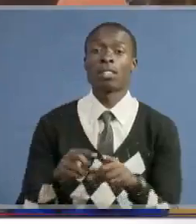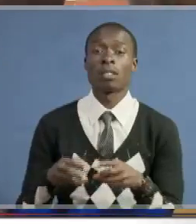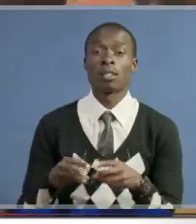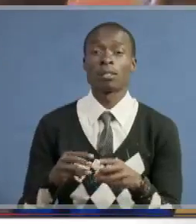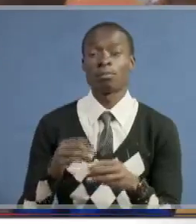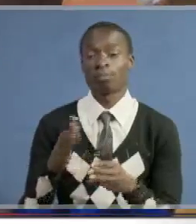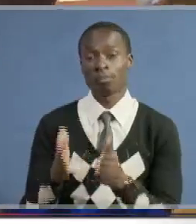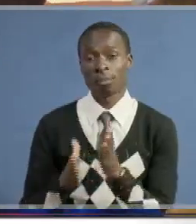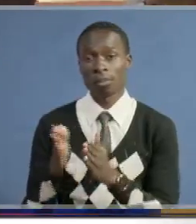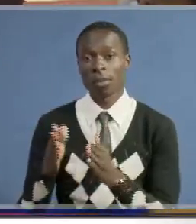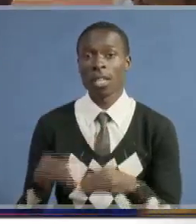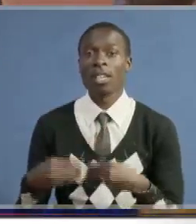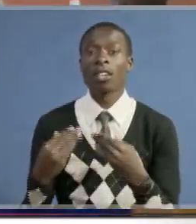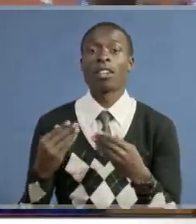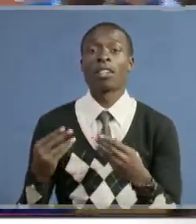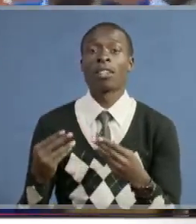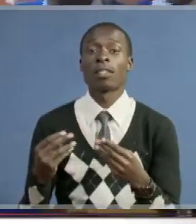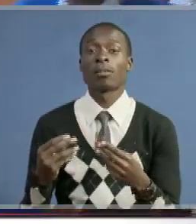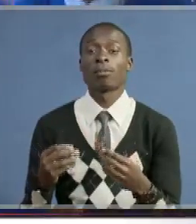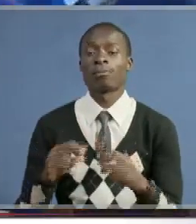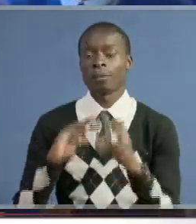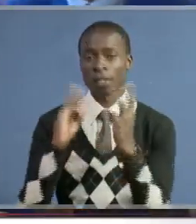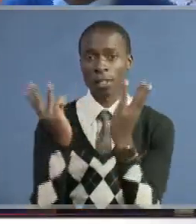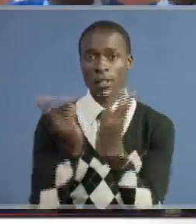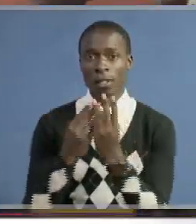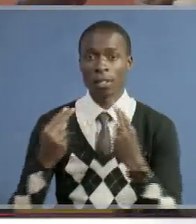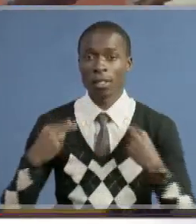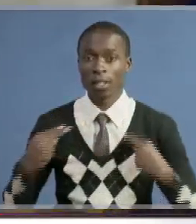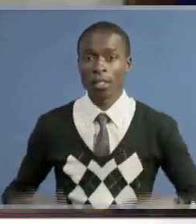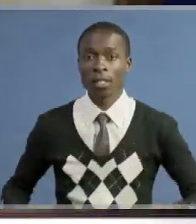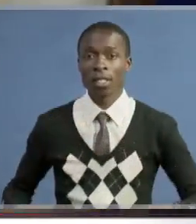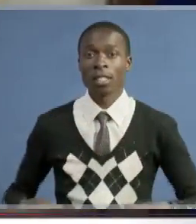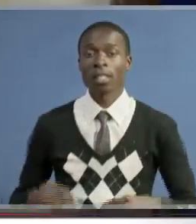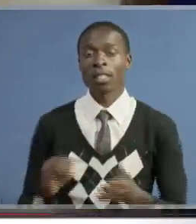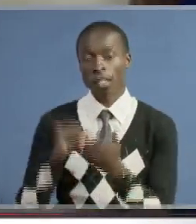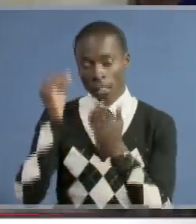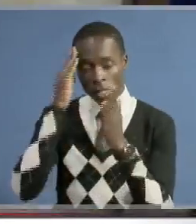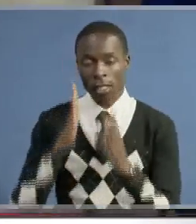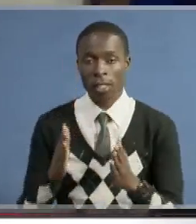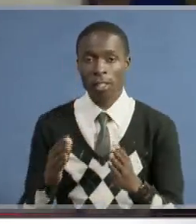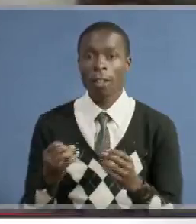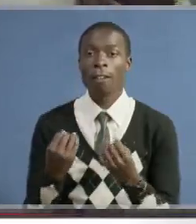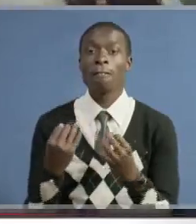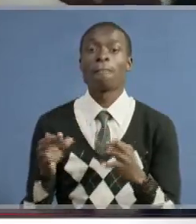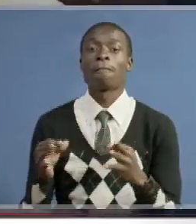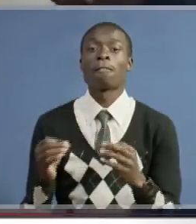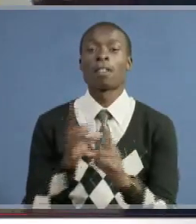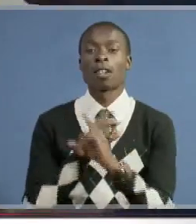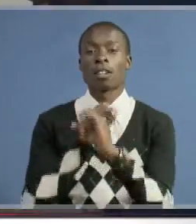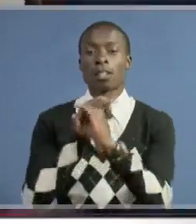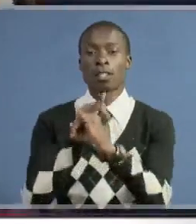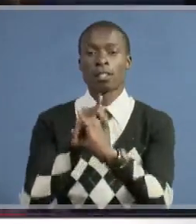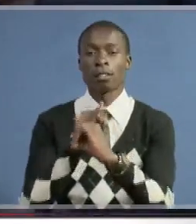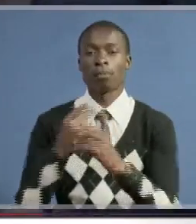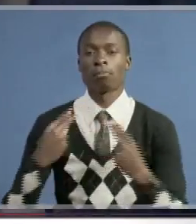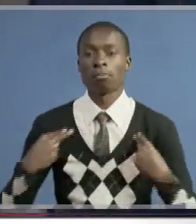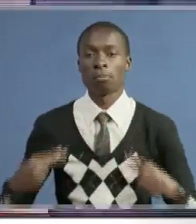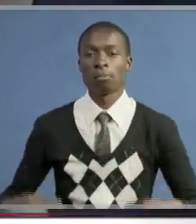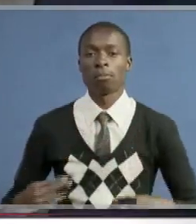government's plan to provide universal health care, the candidates will also enjoy free medical cover and insurance.